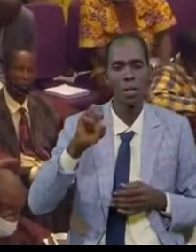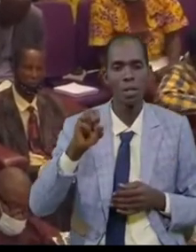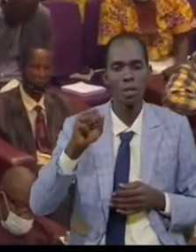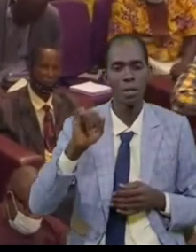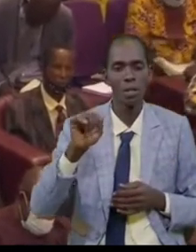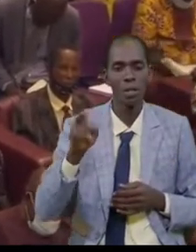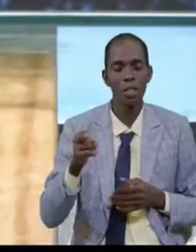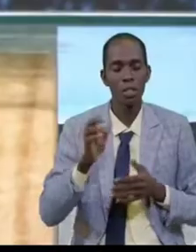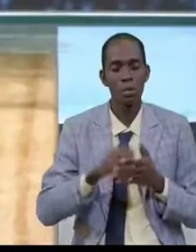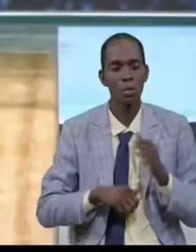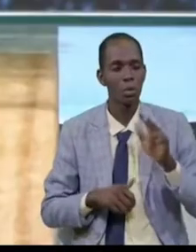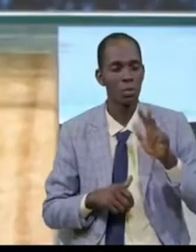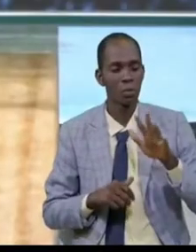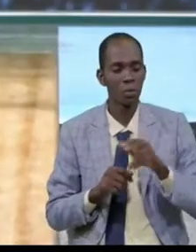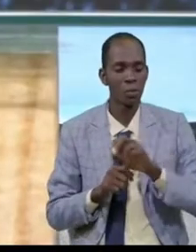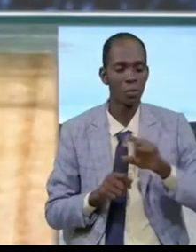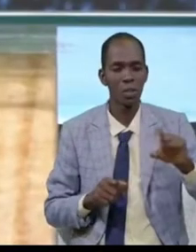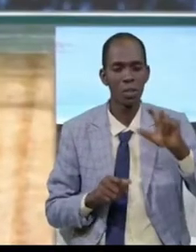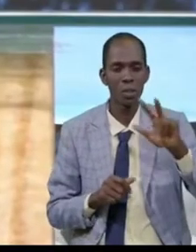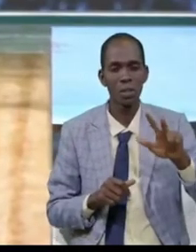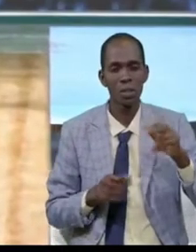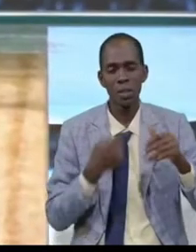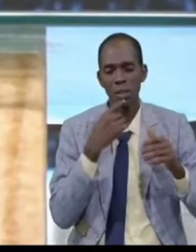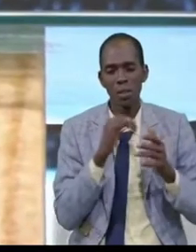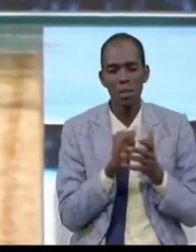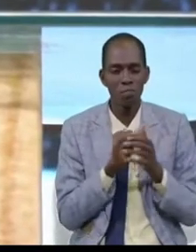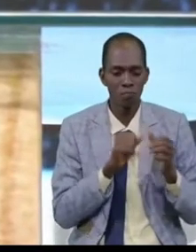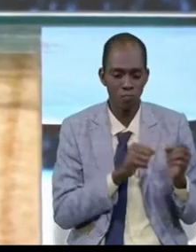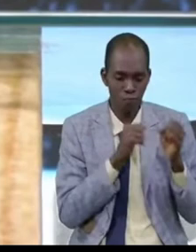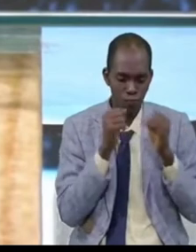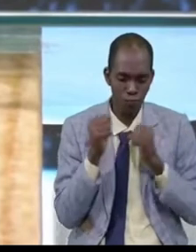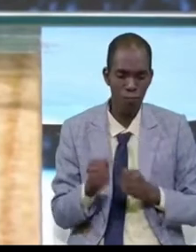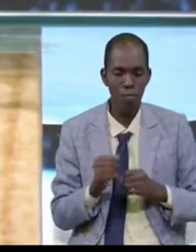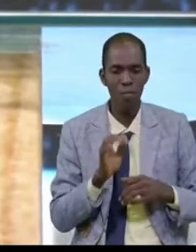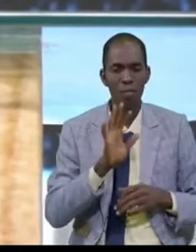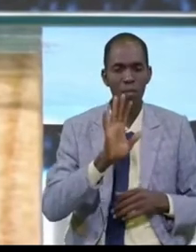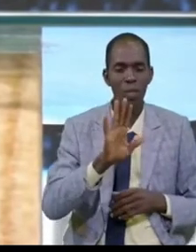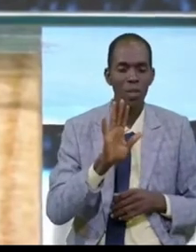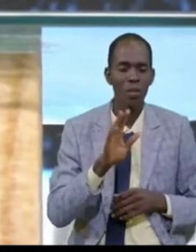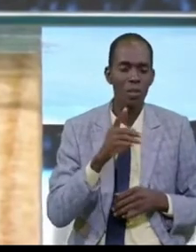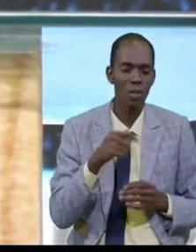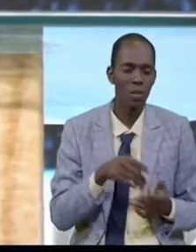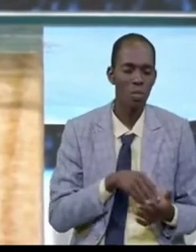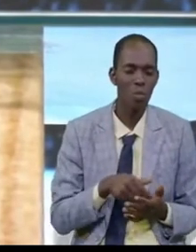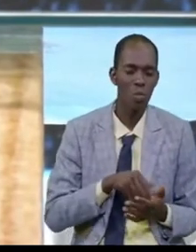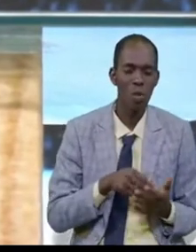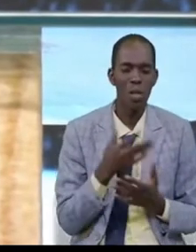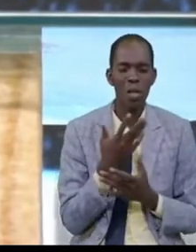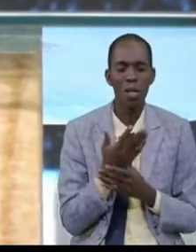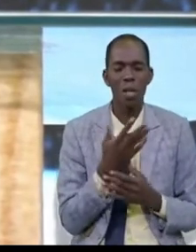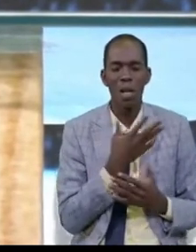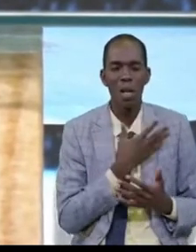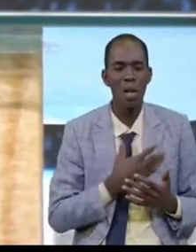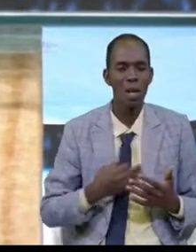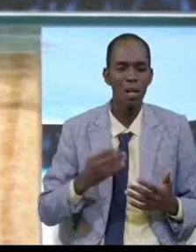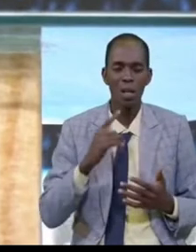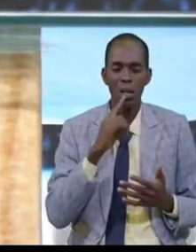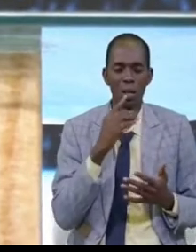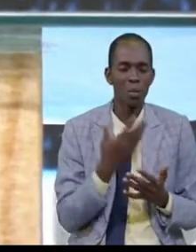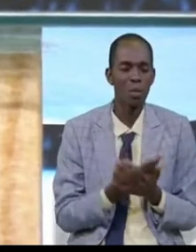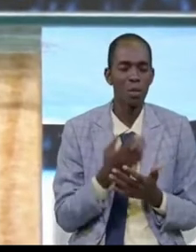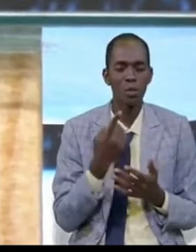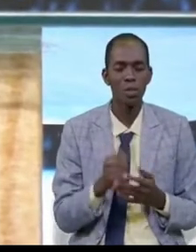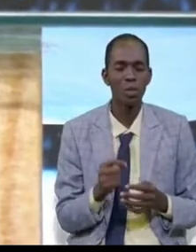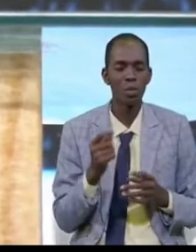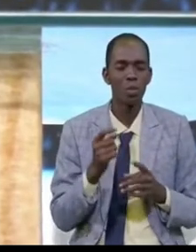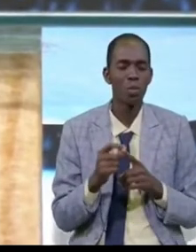chapter 35, verse 3. Strengthen ye the weak hands and confirm the